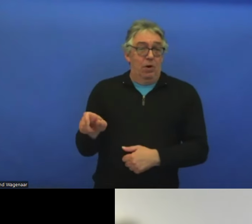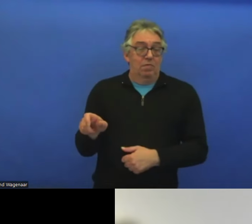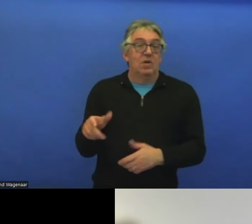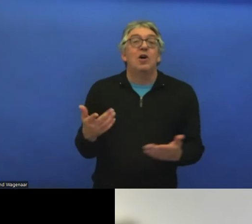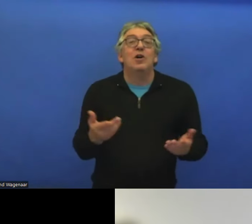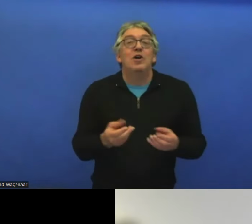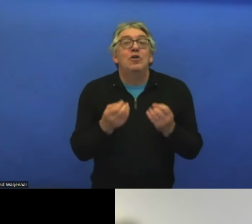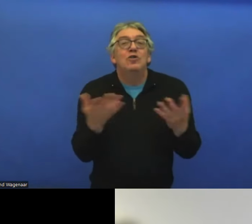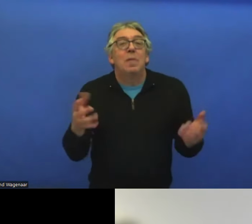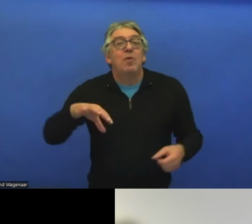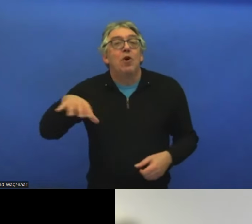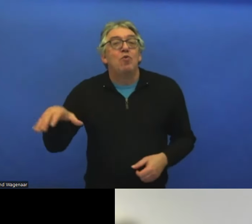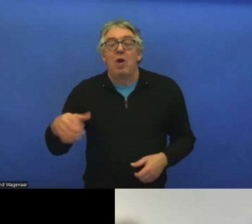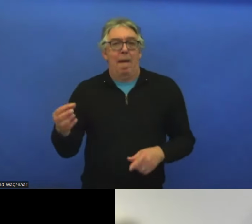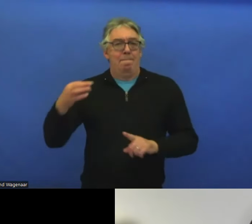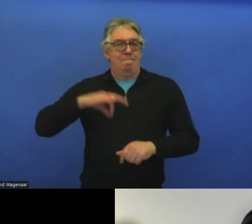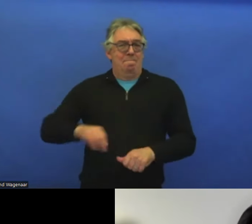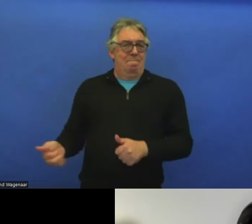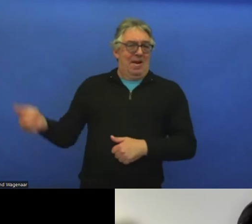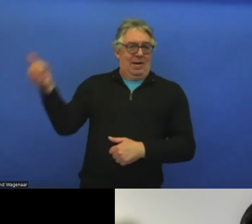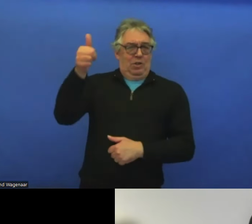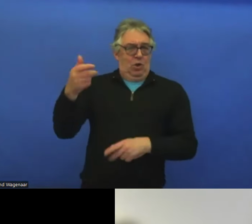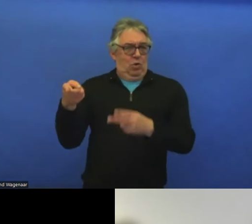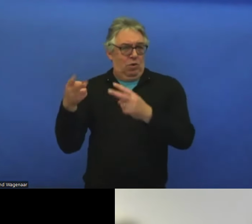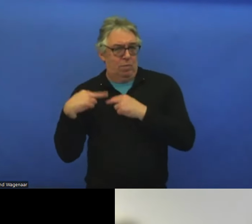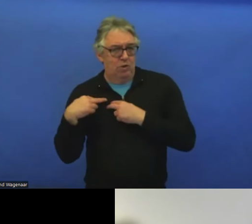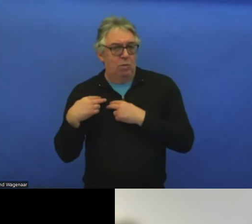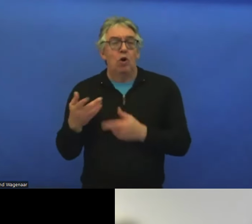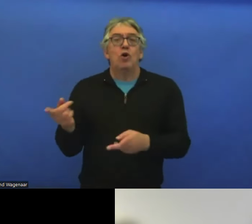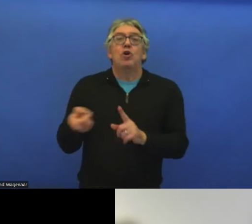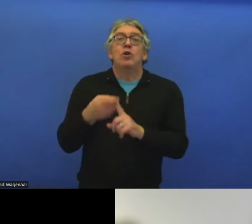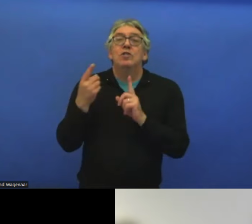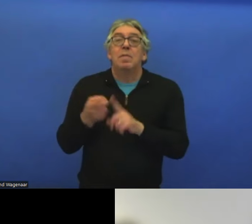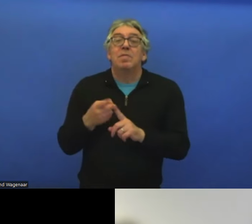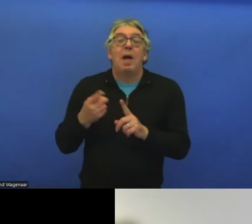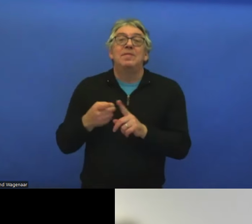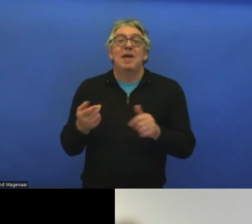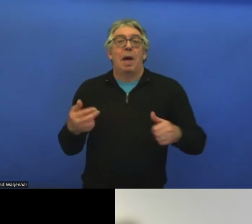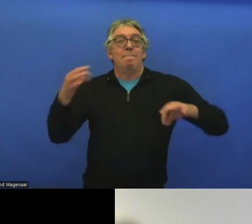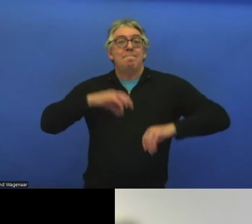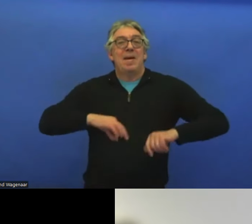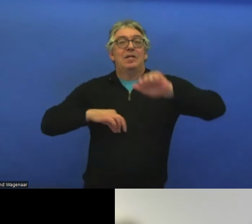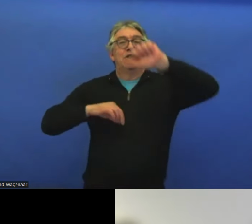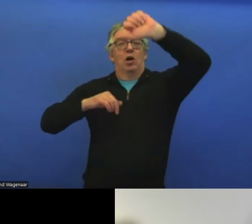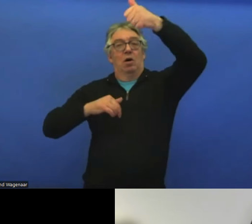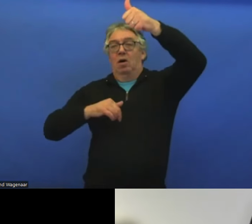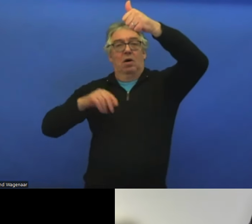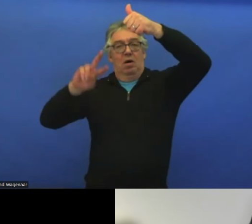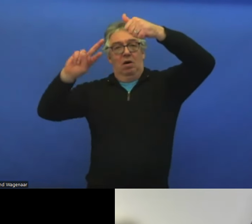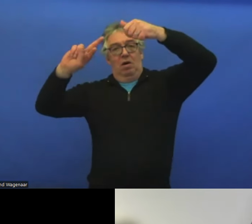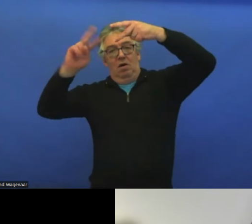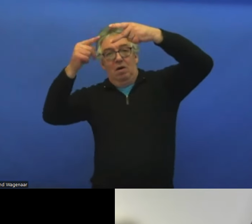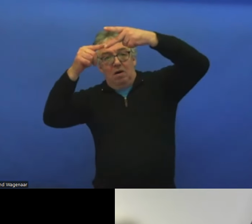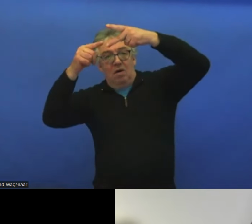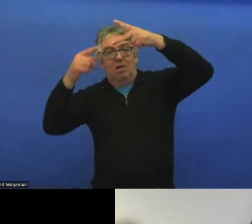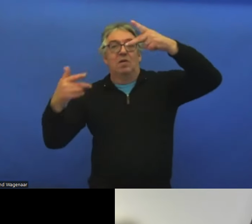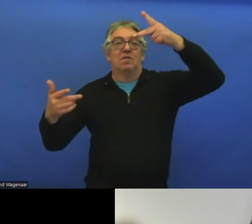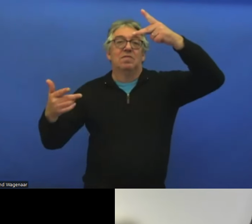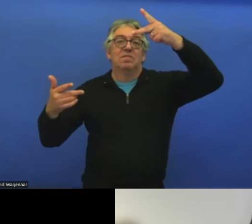State. Sometimes it can be part of social welfare. It is a line that is being more and more developed in